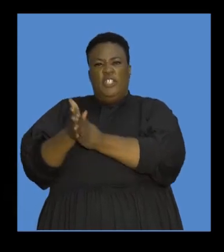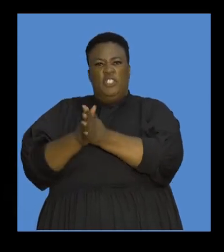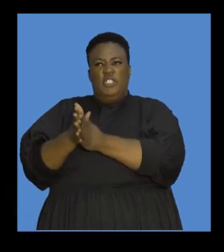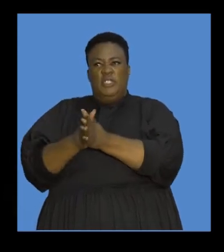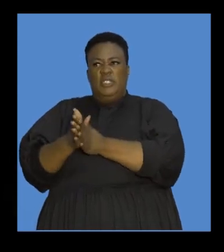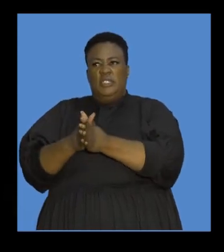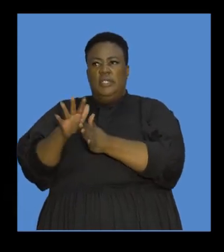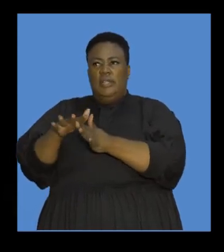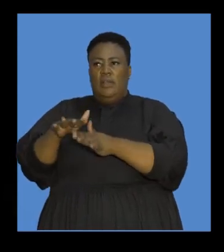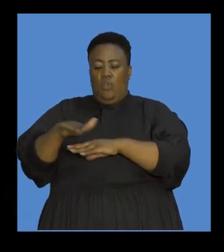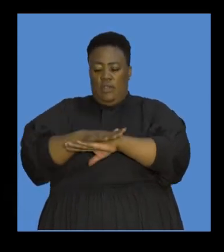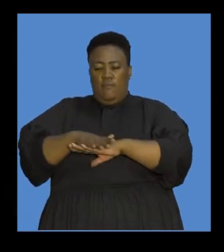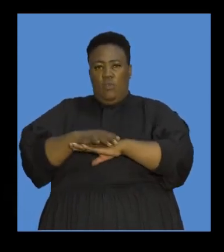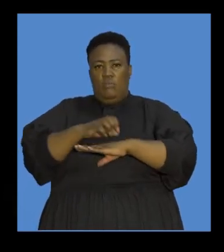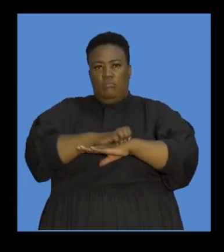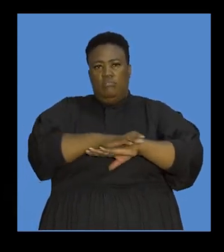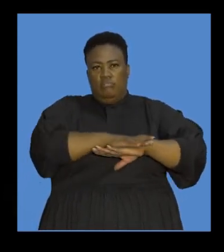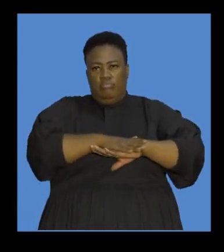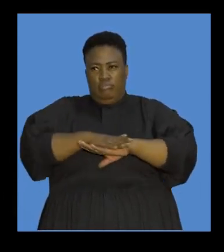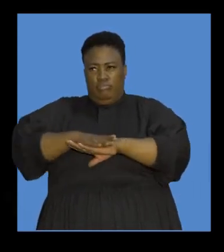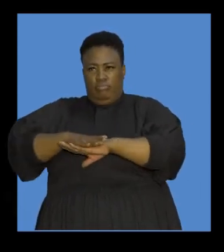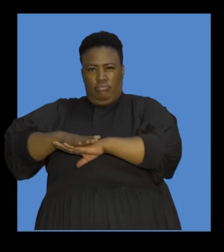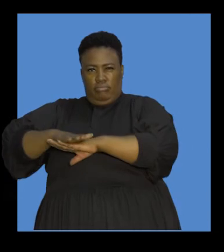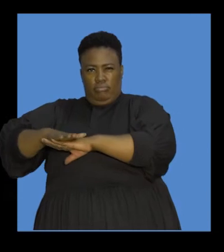friction is going to act in this direction.